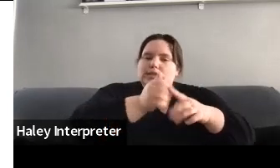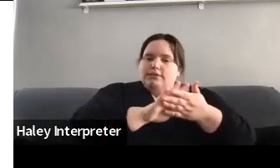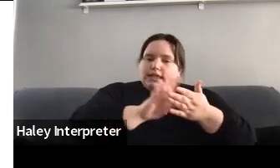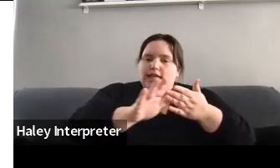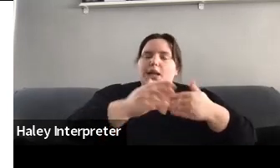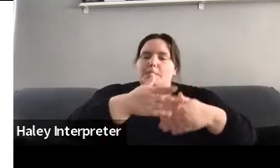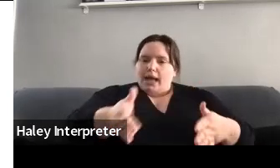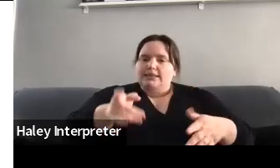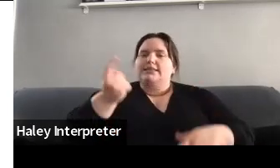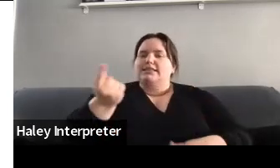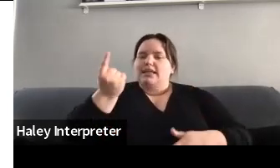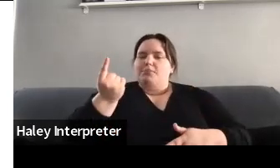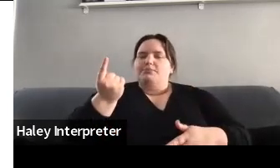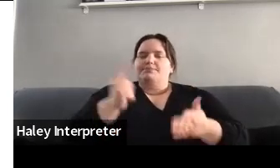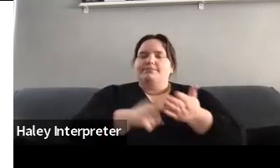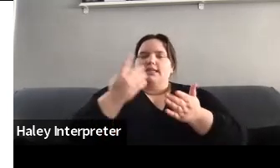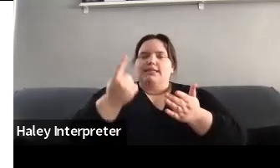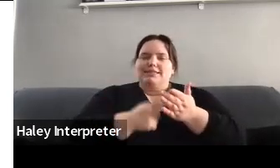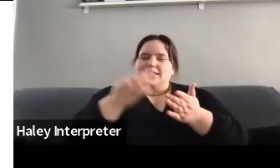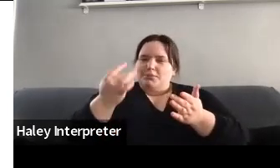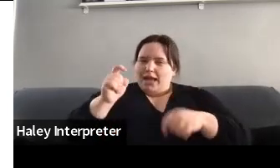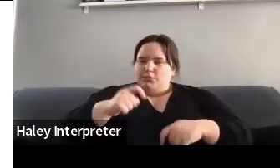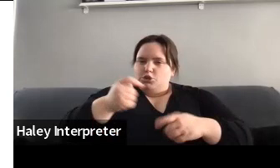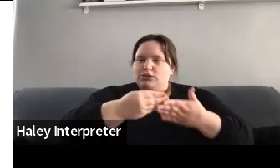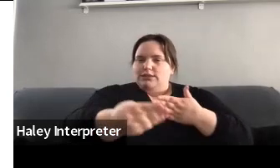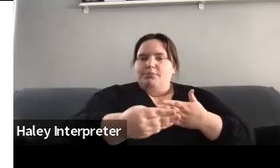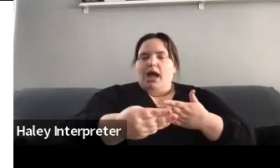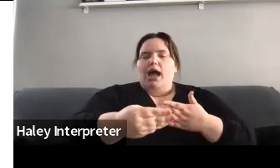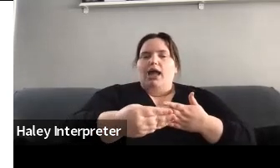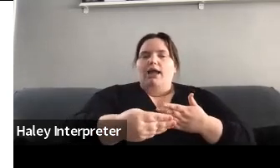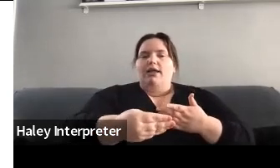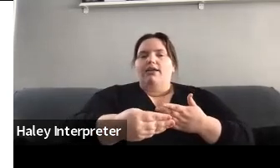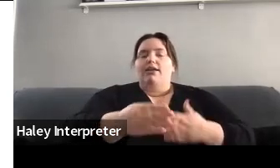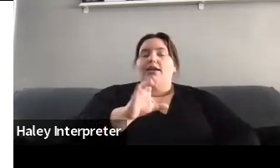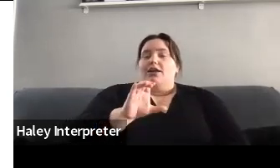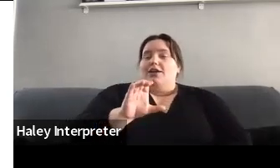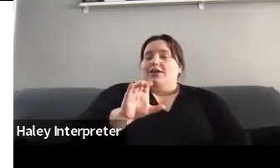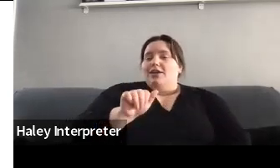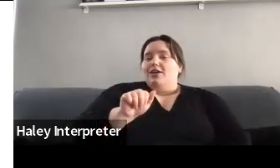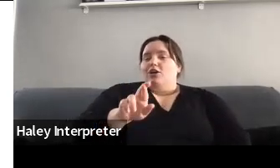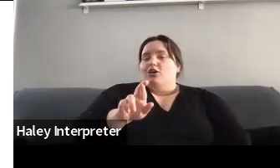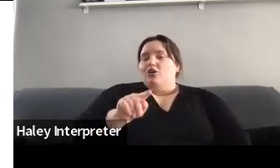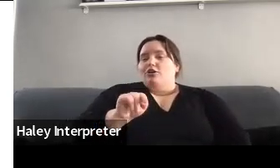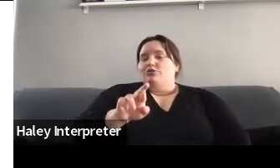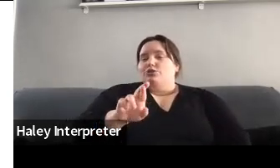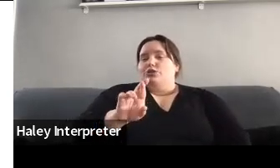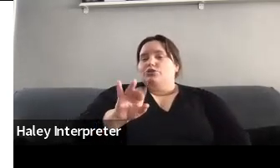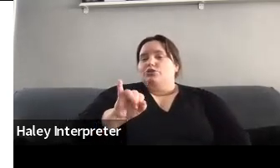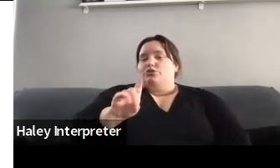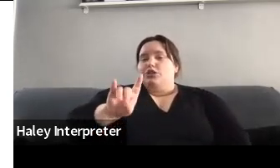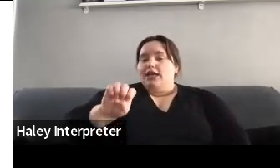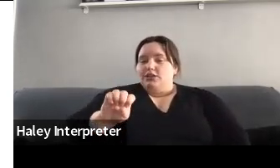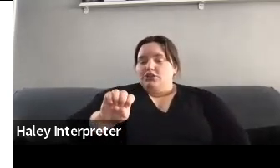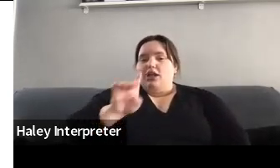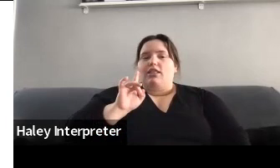that sometimes you need to buy, in addition to the box, cartridges that go underneath the litter